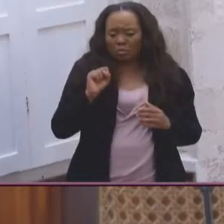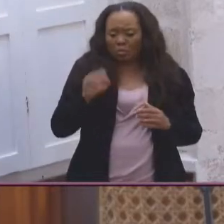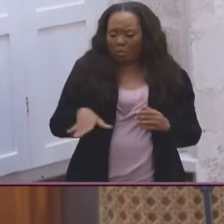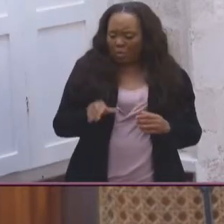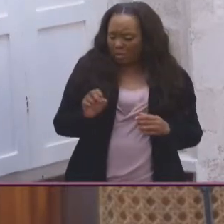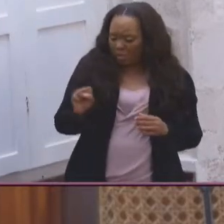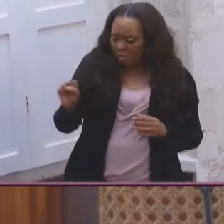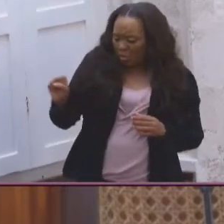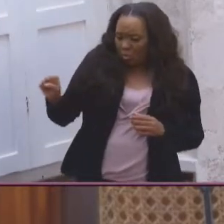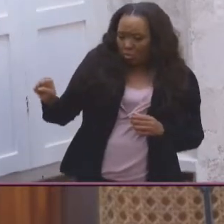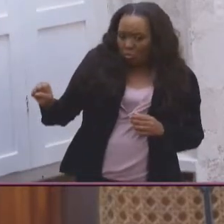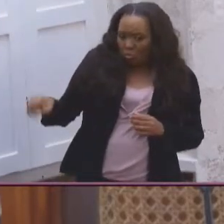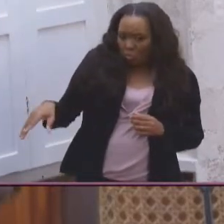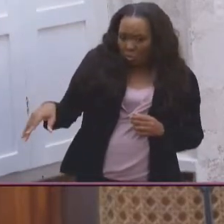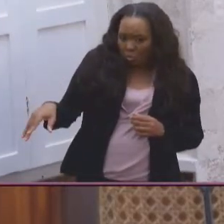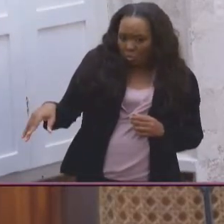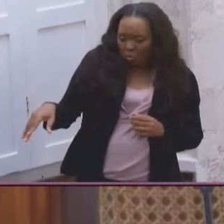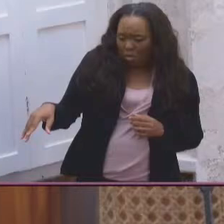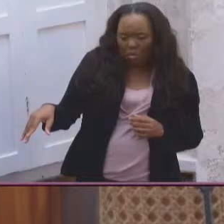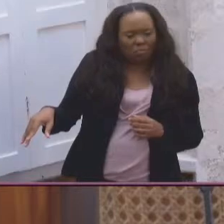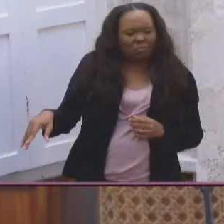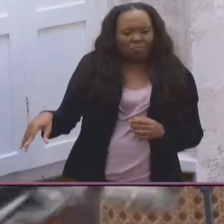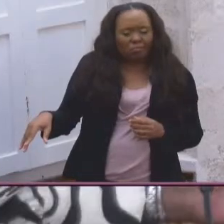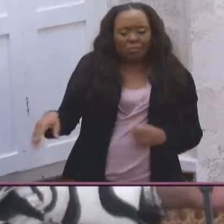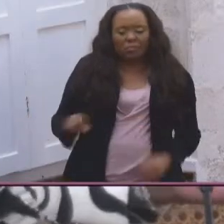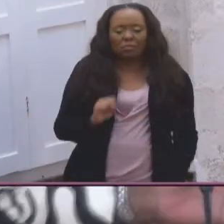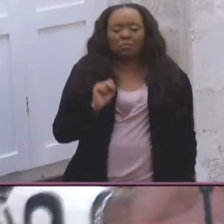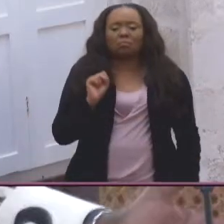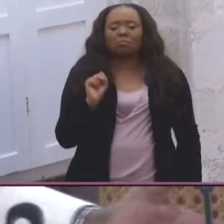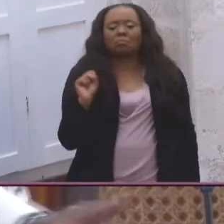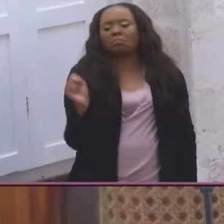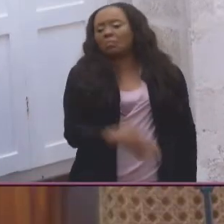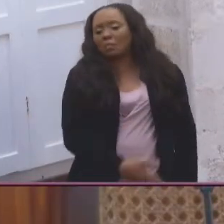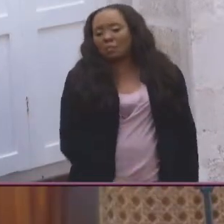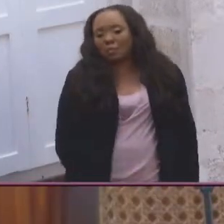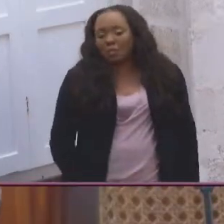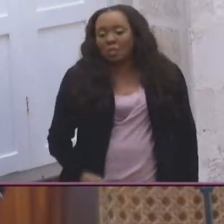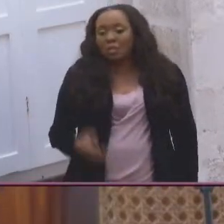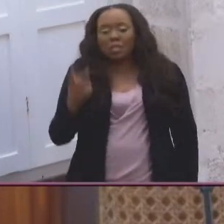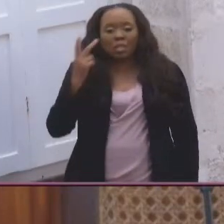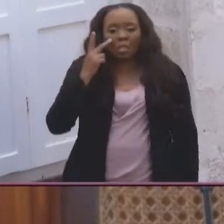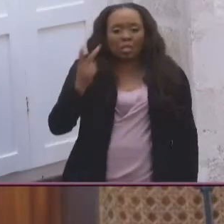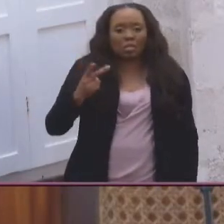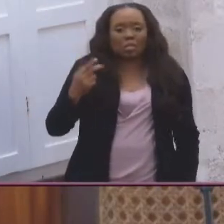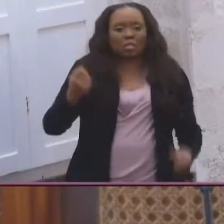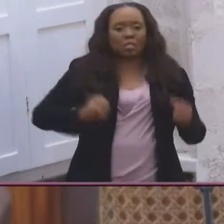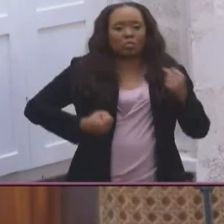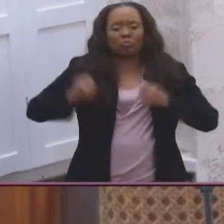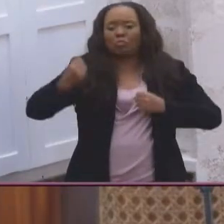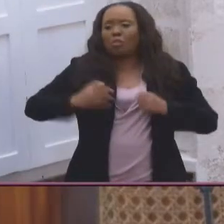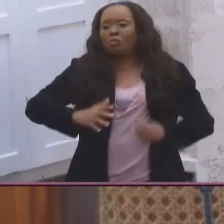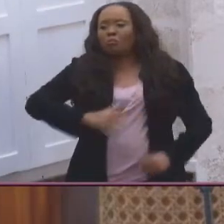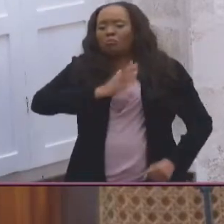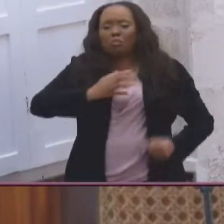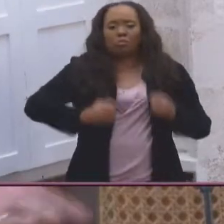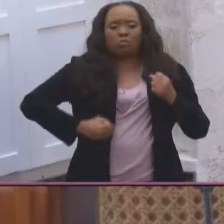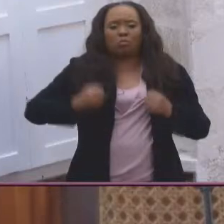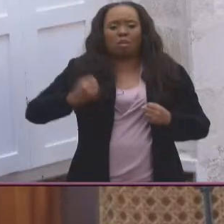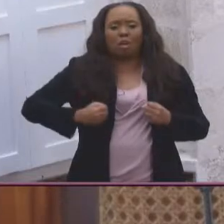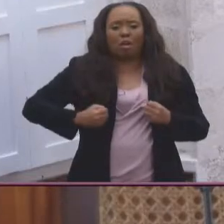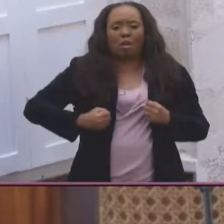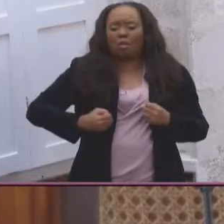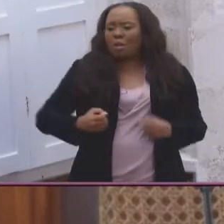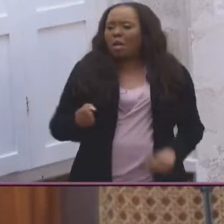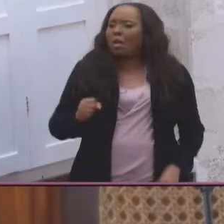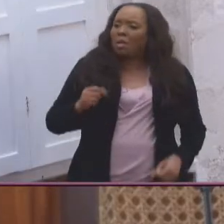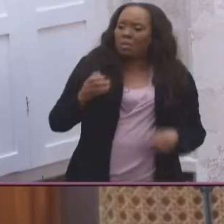the sidewalk or in the road. You see lovely motor vehicles driving along, all kinds of things